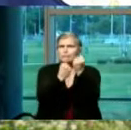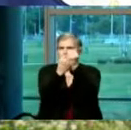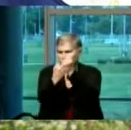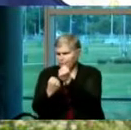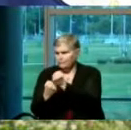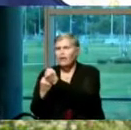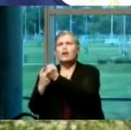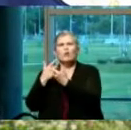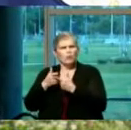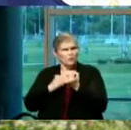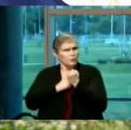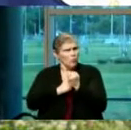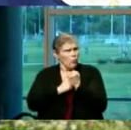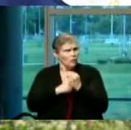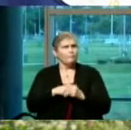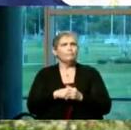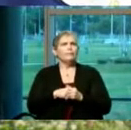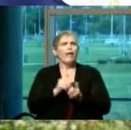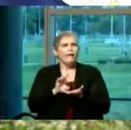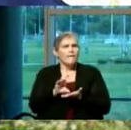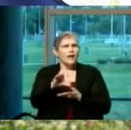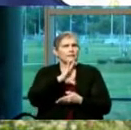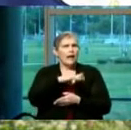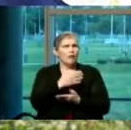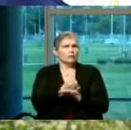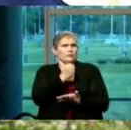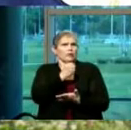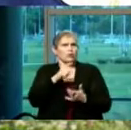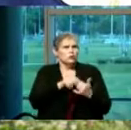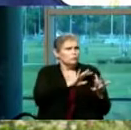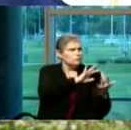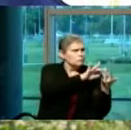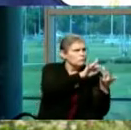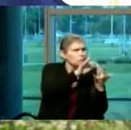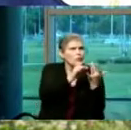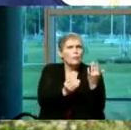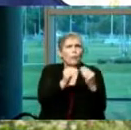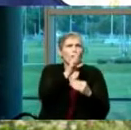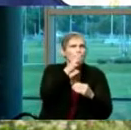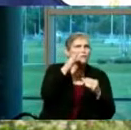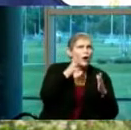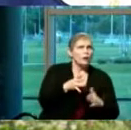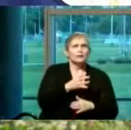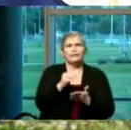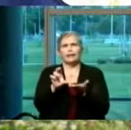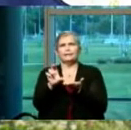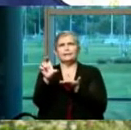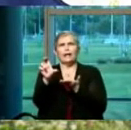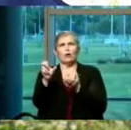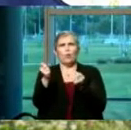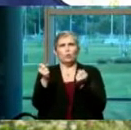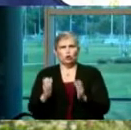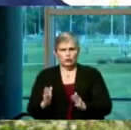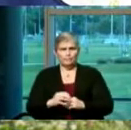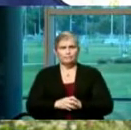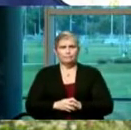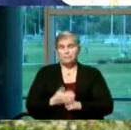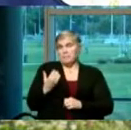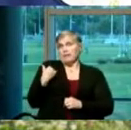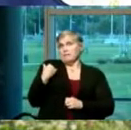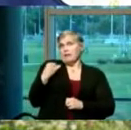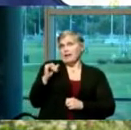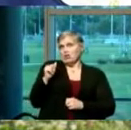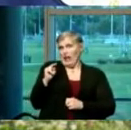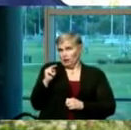investing in doing so, we'll be investing in our ability to reach more farmers and more stakeholders. Now, in January, President